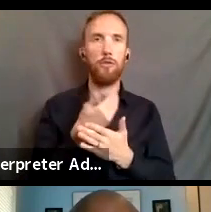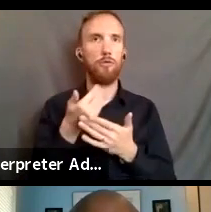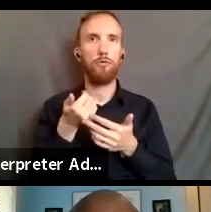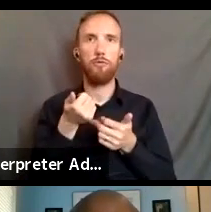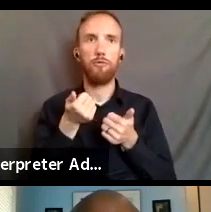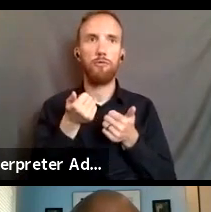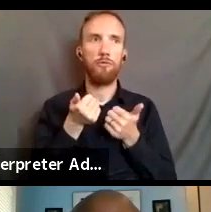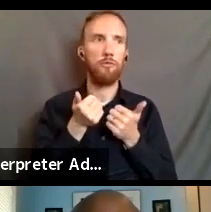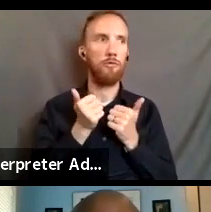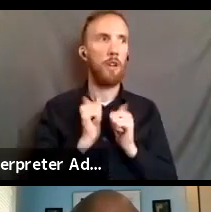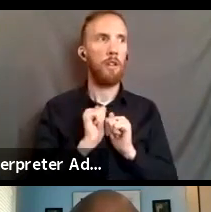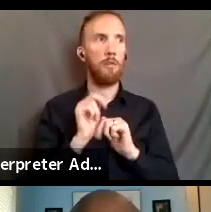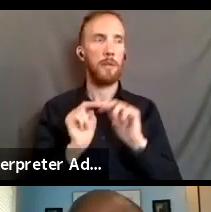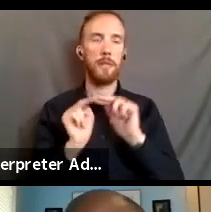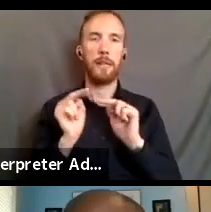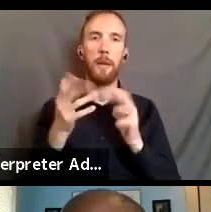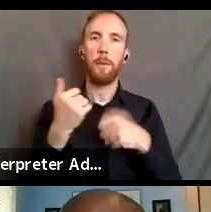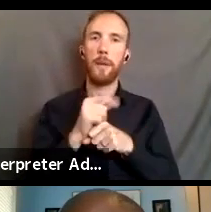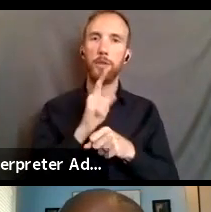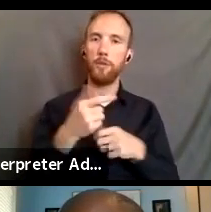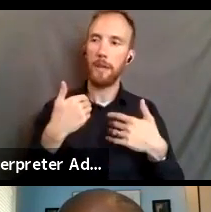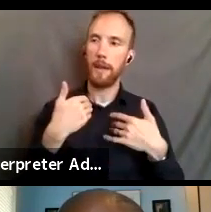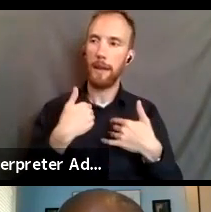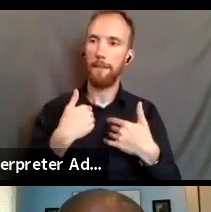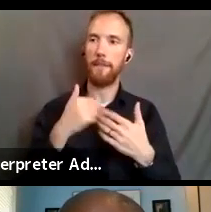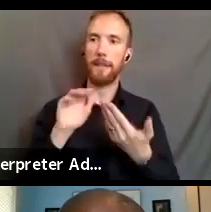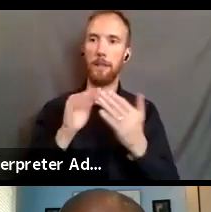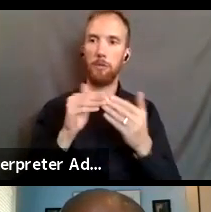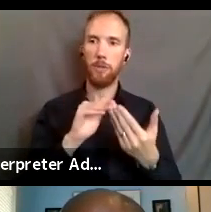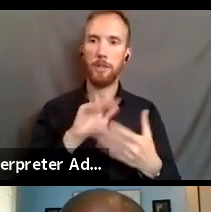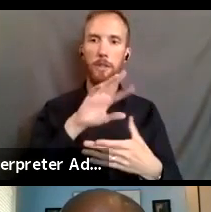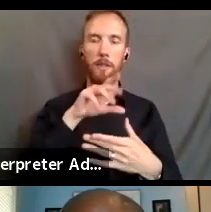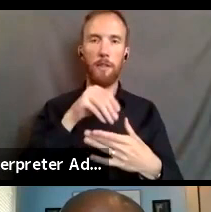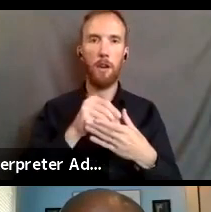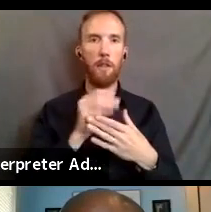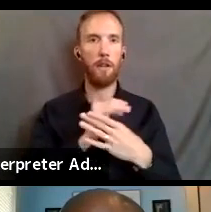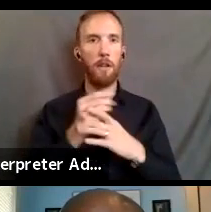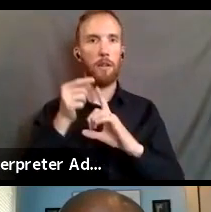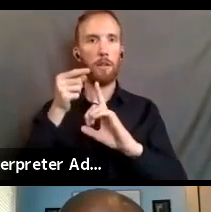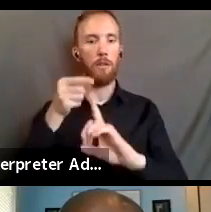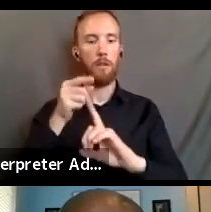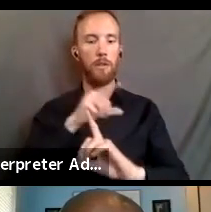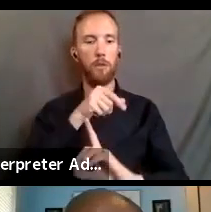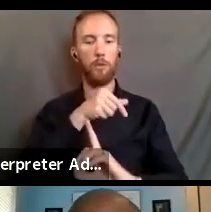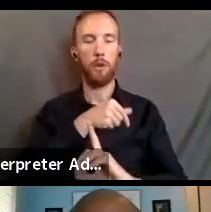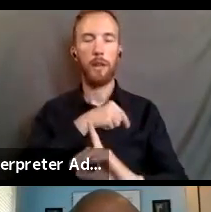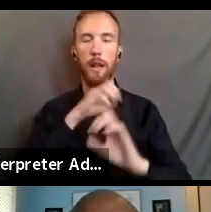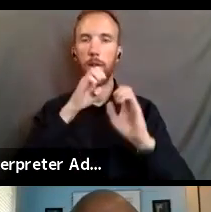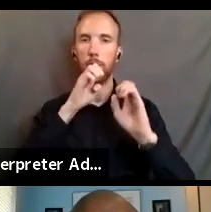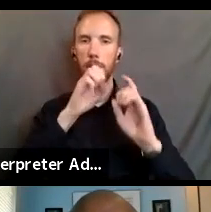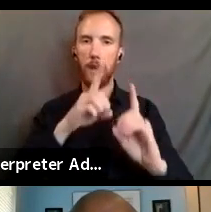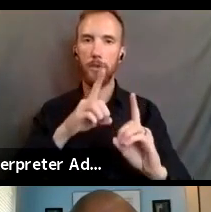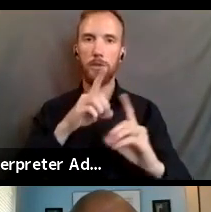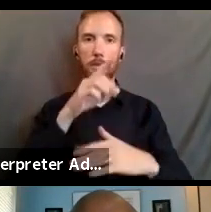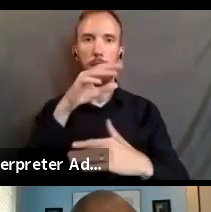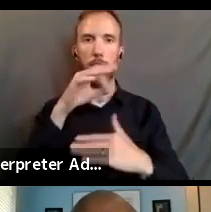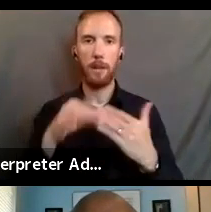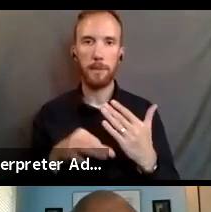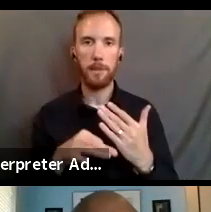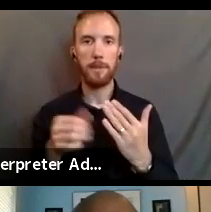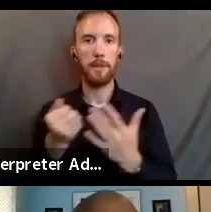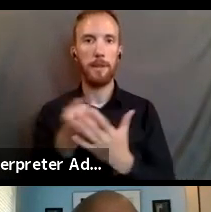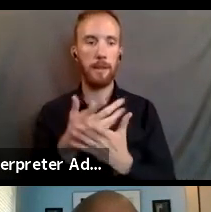where we have line of sight to quality education equality programming and quality options in each single one of those